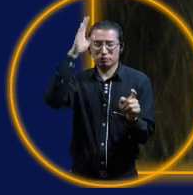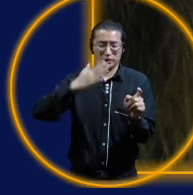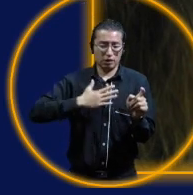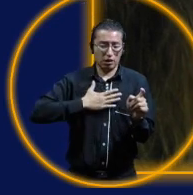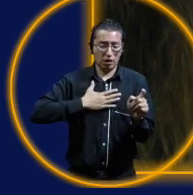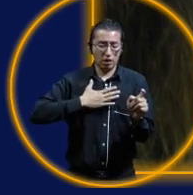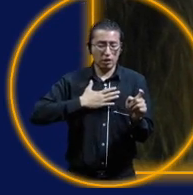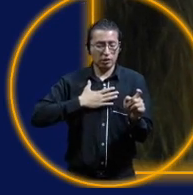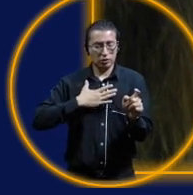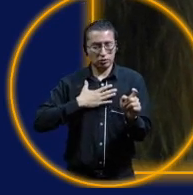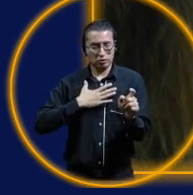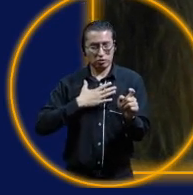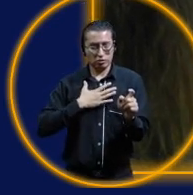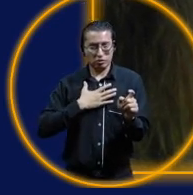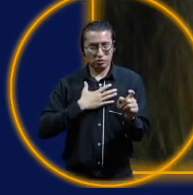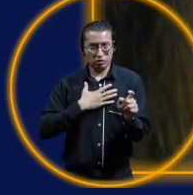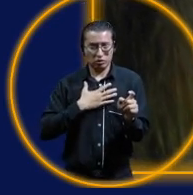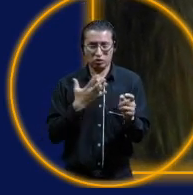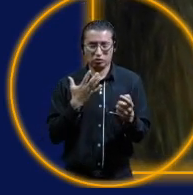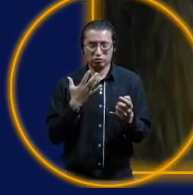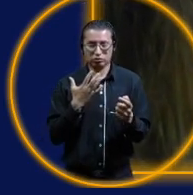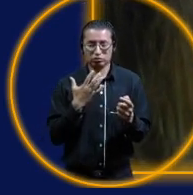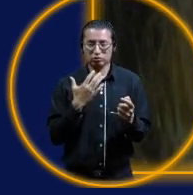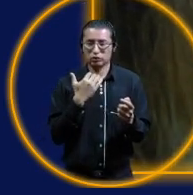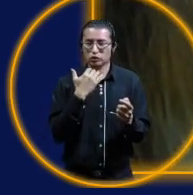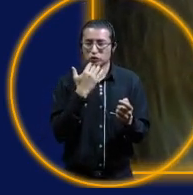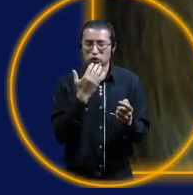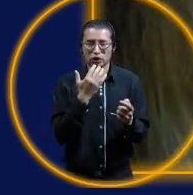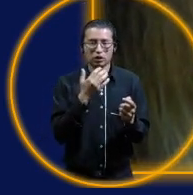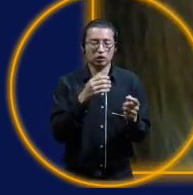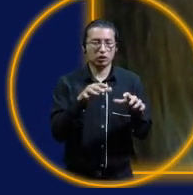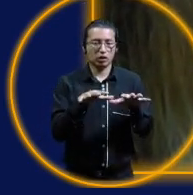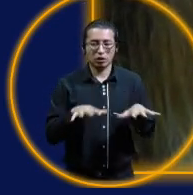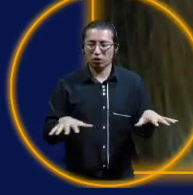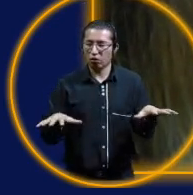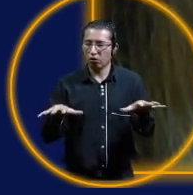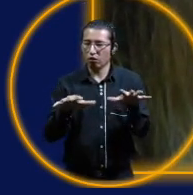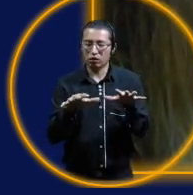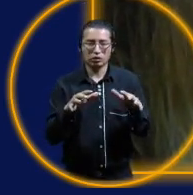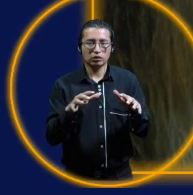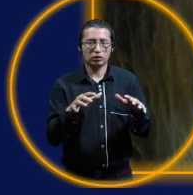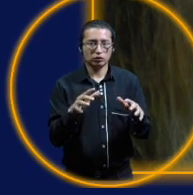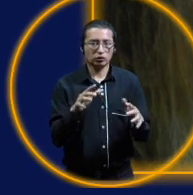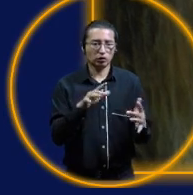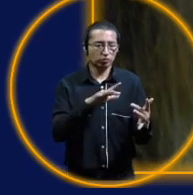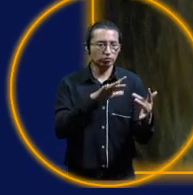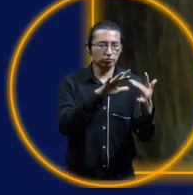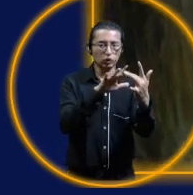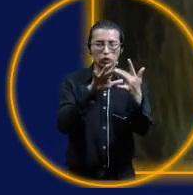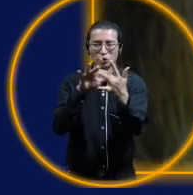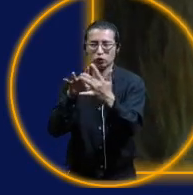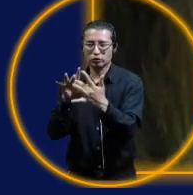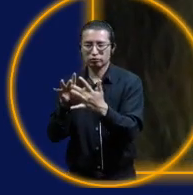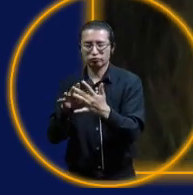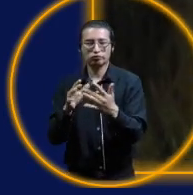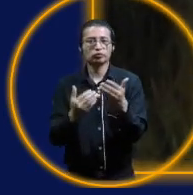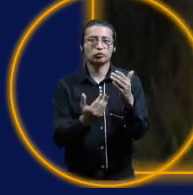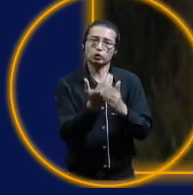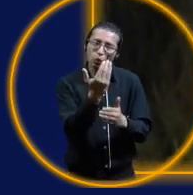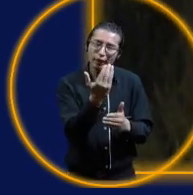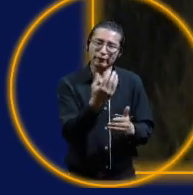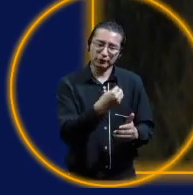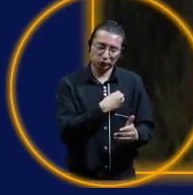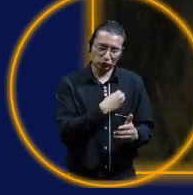performance, being on a stage like the one you're at now. And I've been finding like new job opportunities that require me to do music